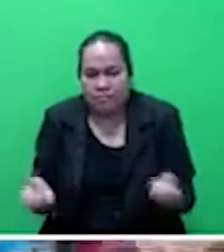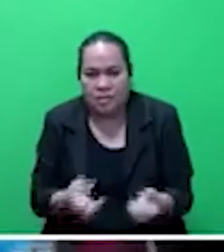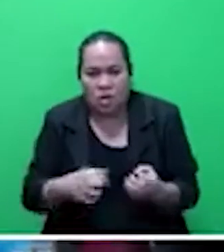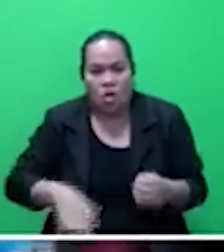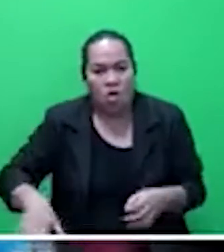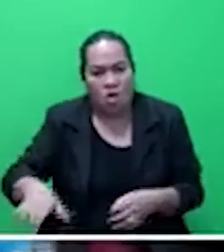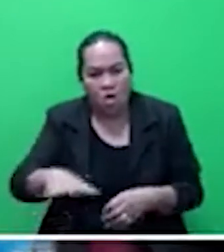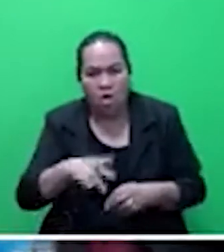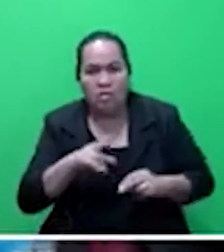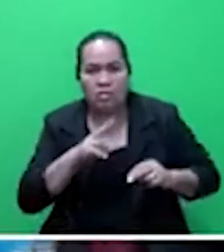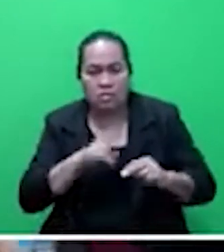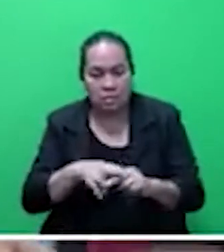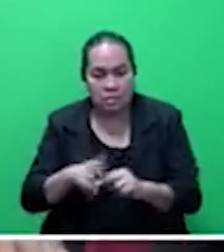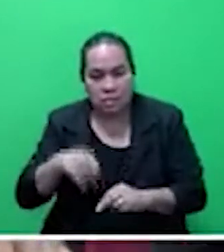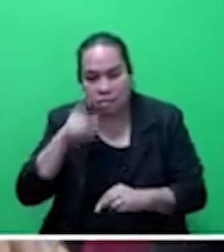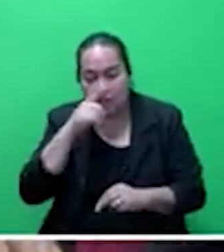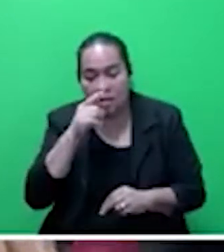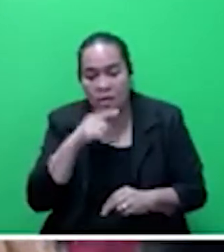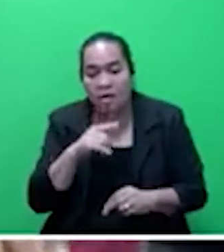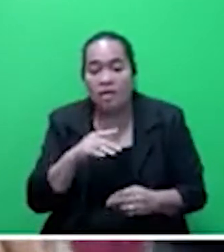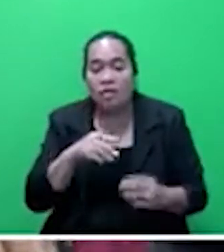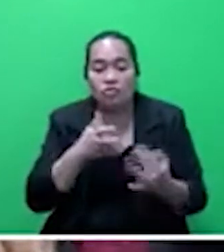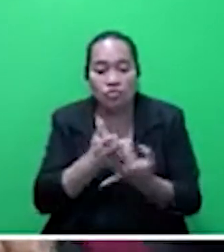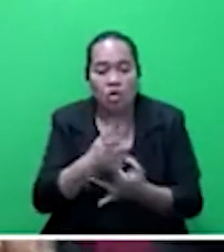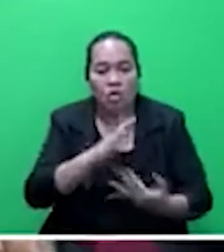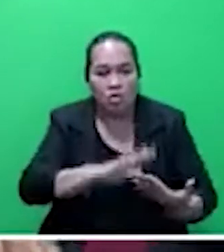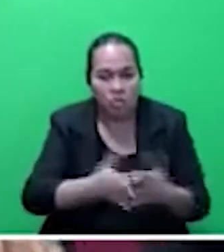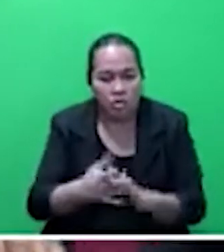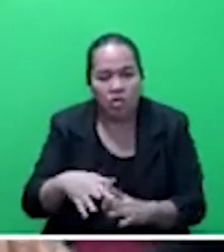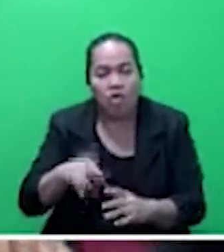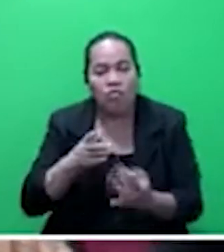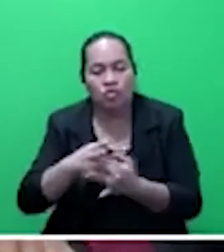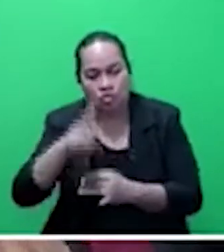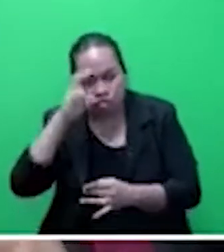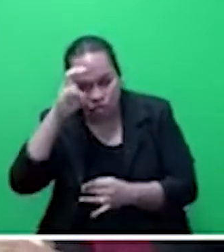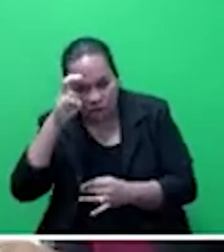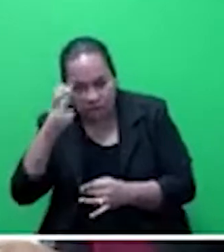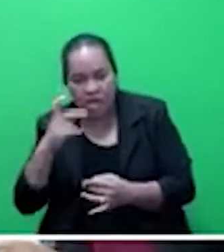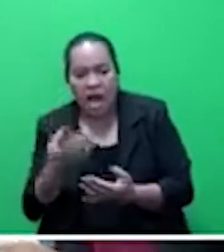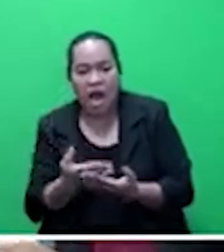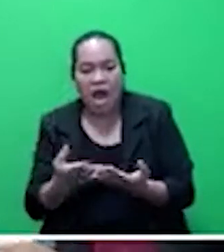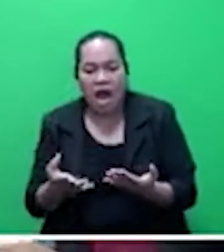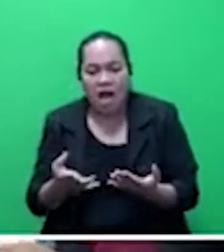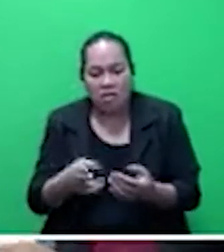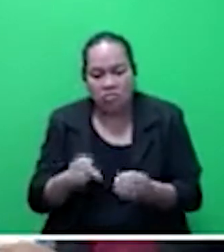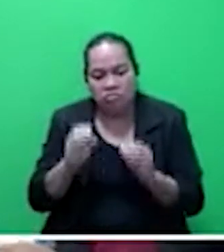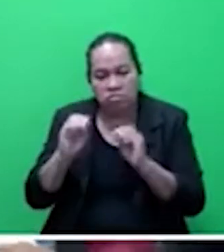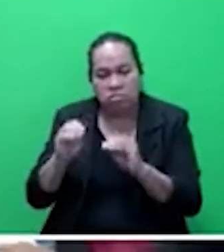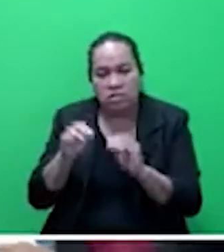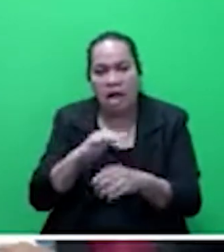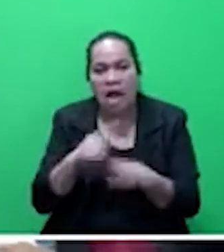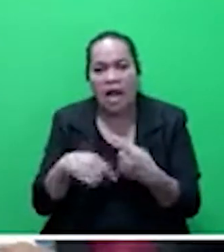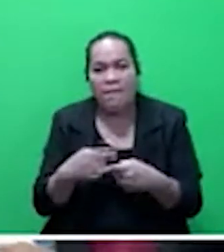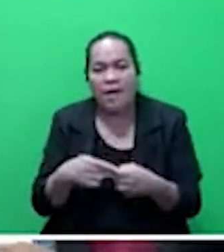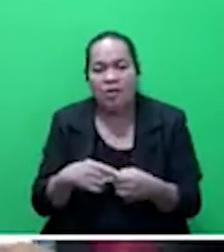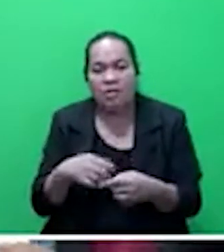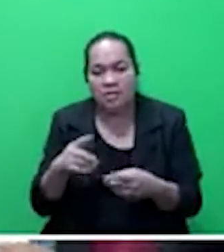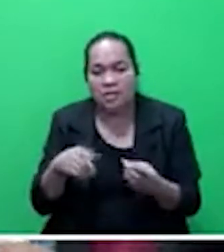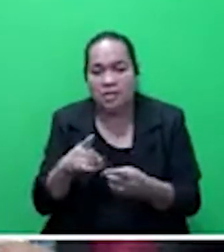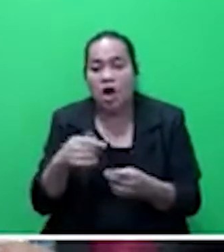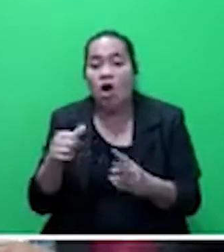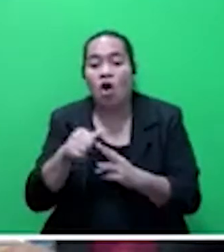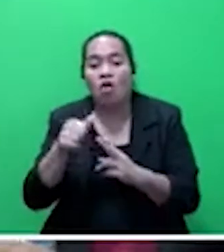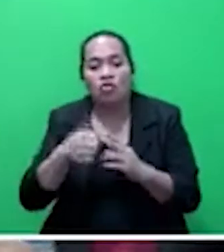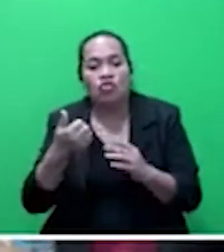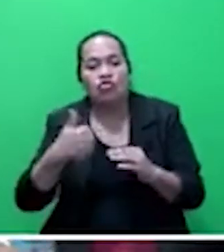through community-based disaster risk reduction training and mainstreaming disaster risk reduction initiative at the national and sub-national